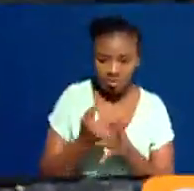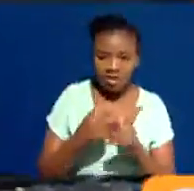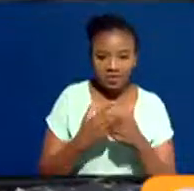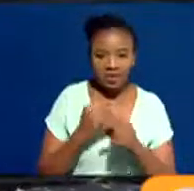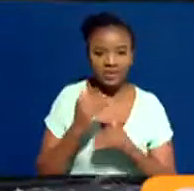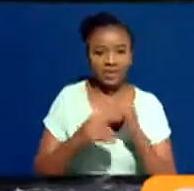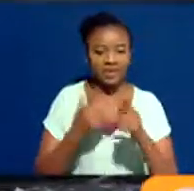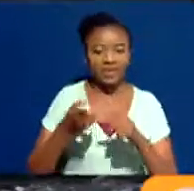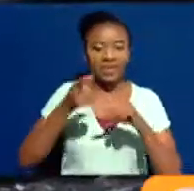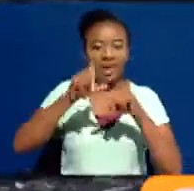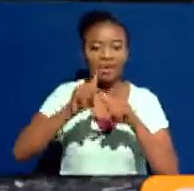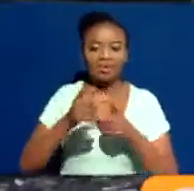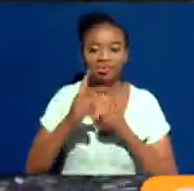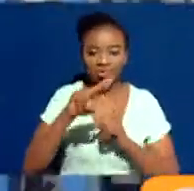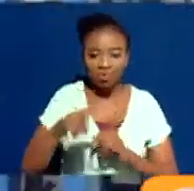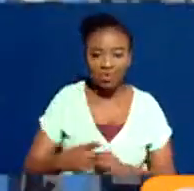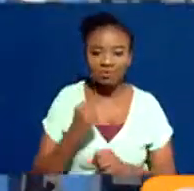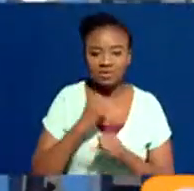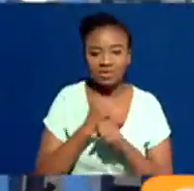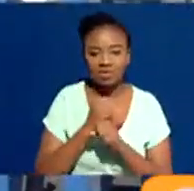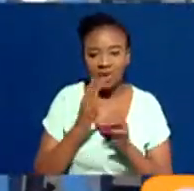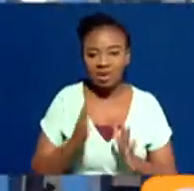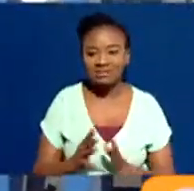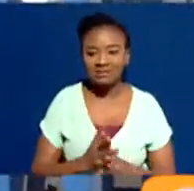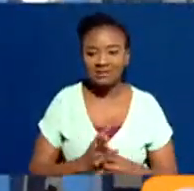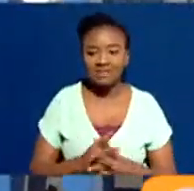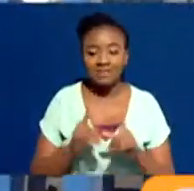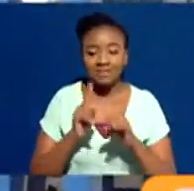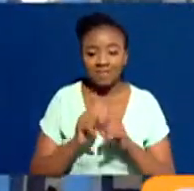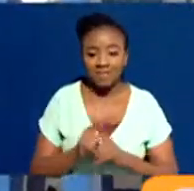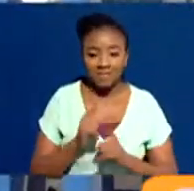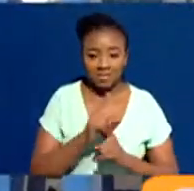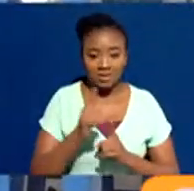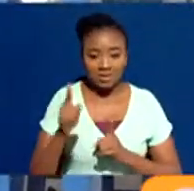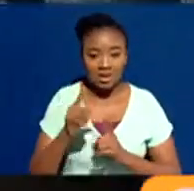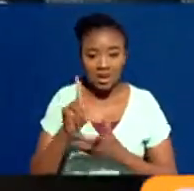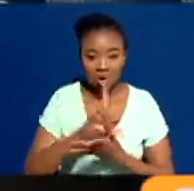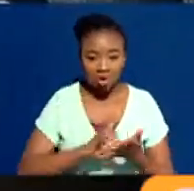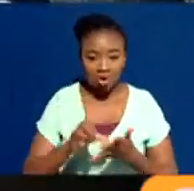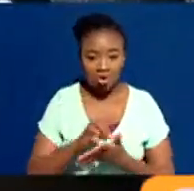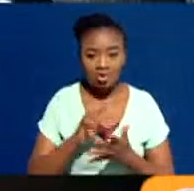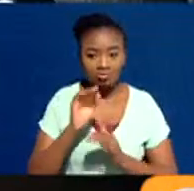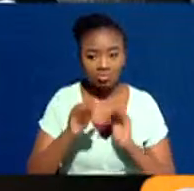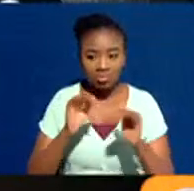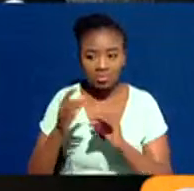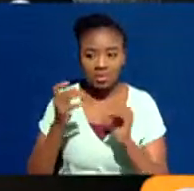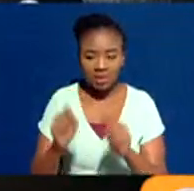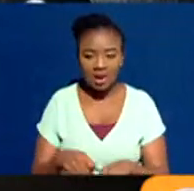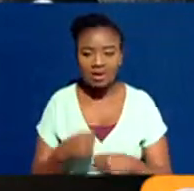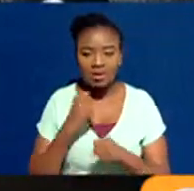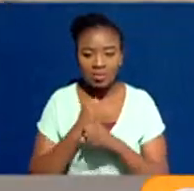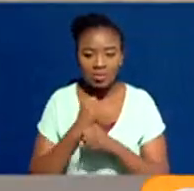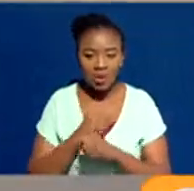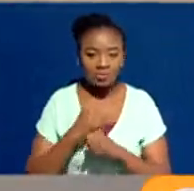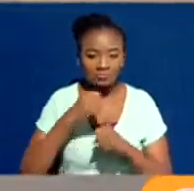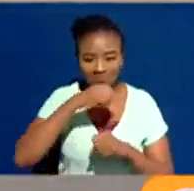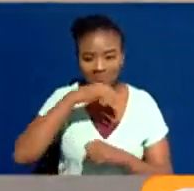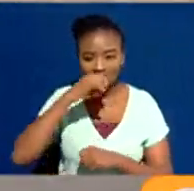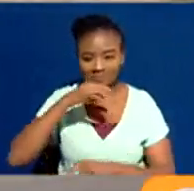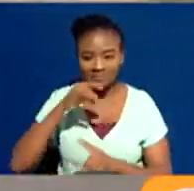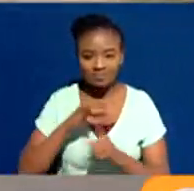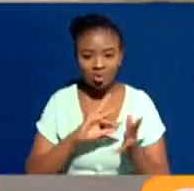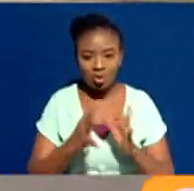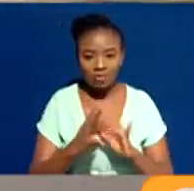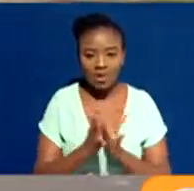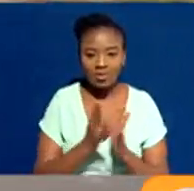the issue of local iron ore for the mill and others and use of local coal to power such industries as opposed to